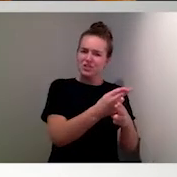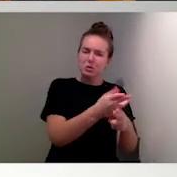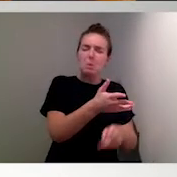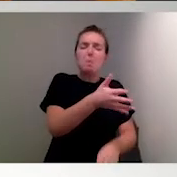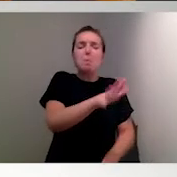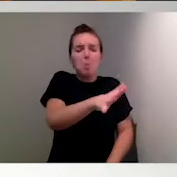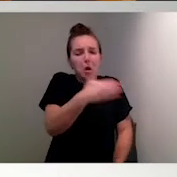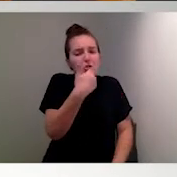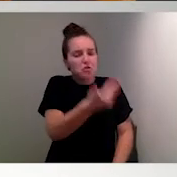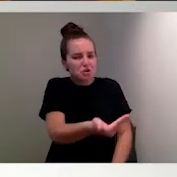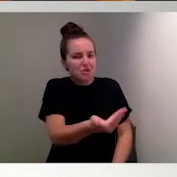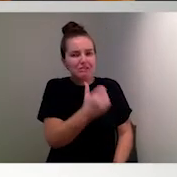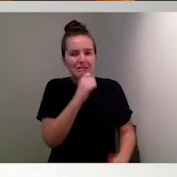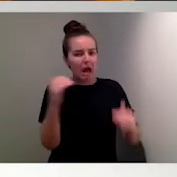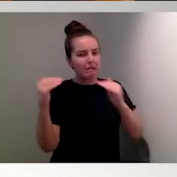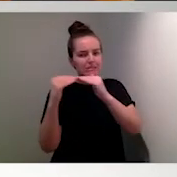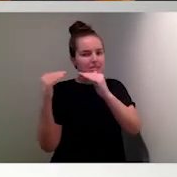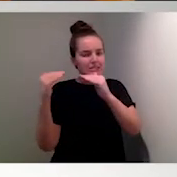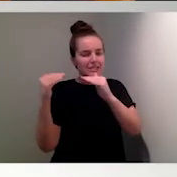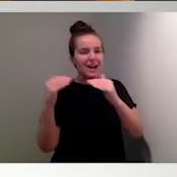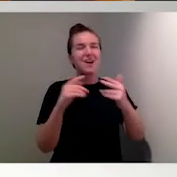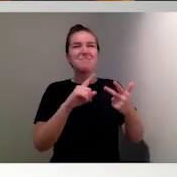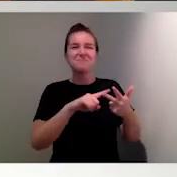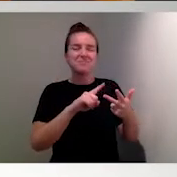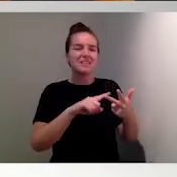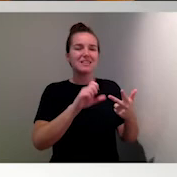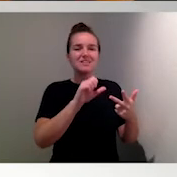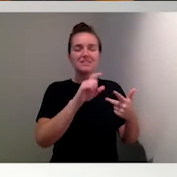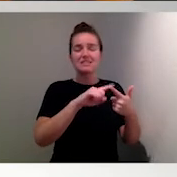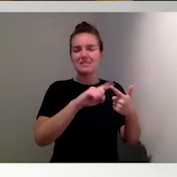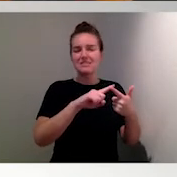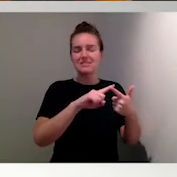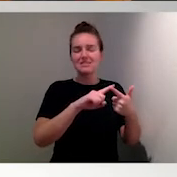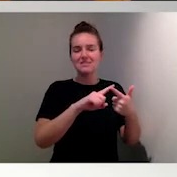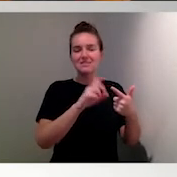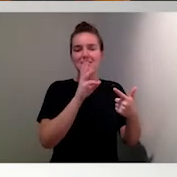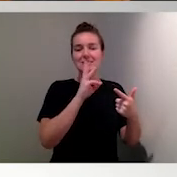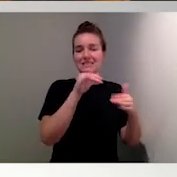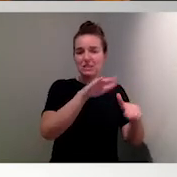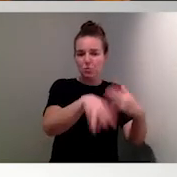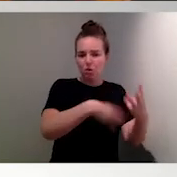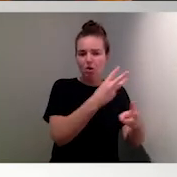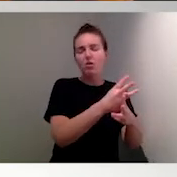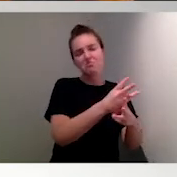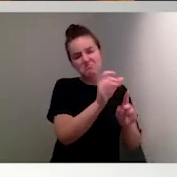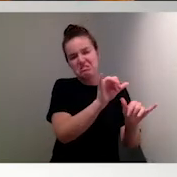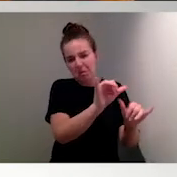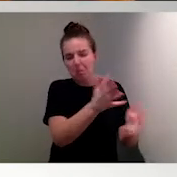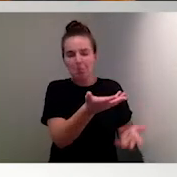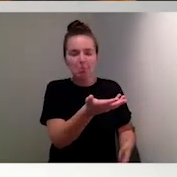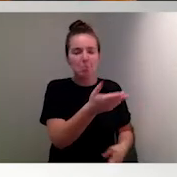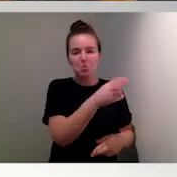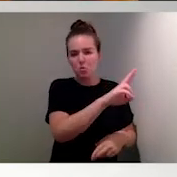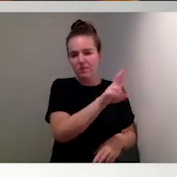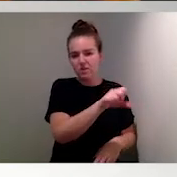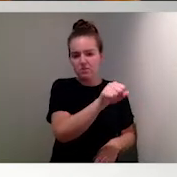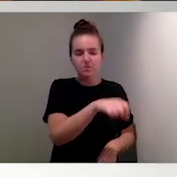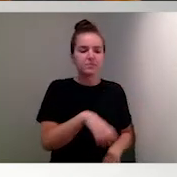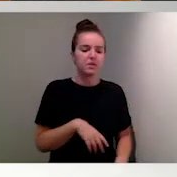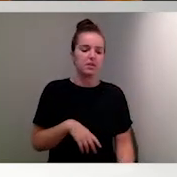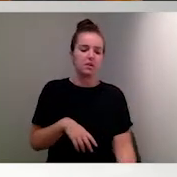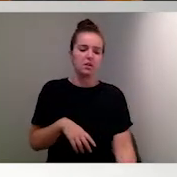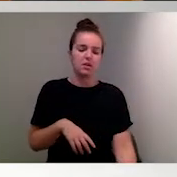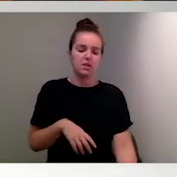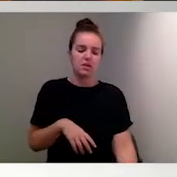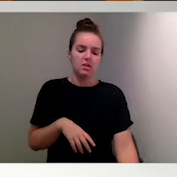thing. But we really do find that Disney is the best out of the theme parks. So we really enjoy that. The